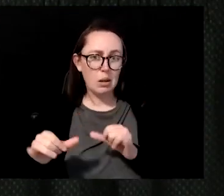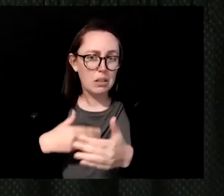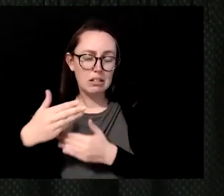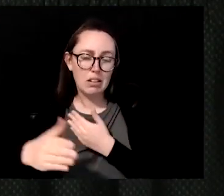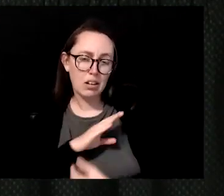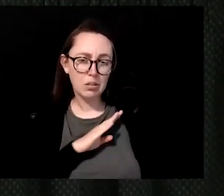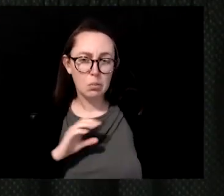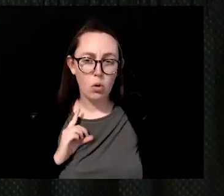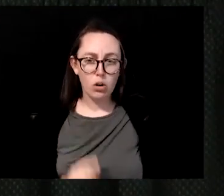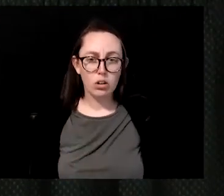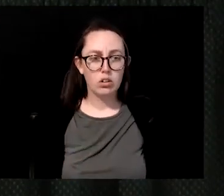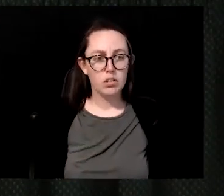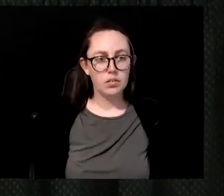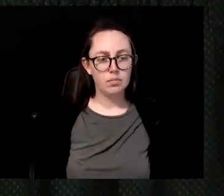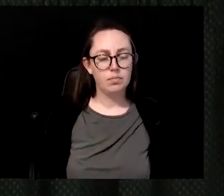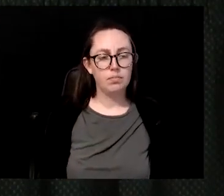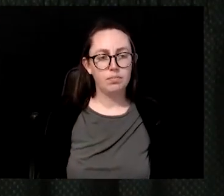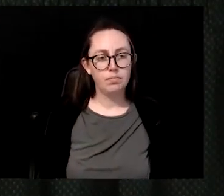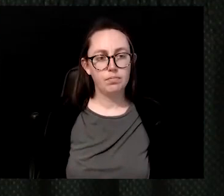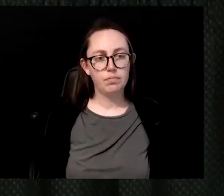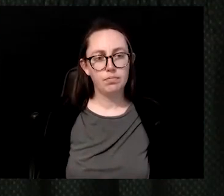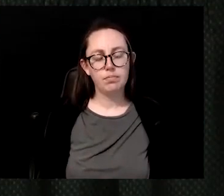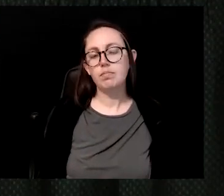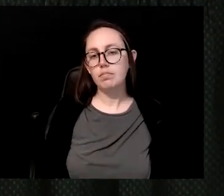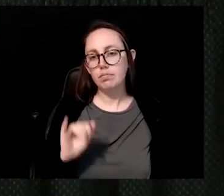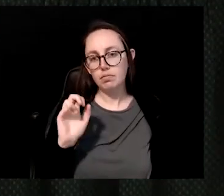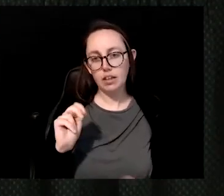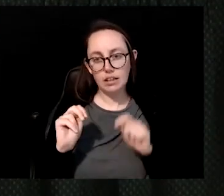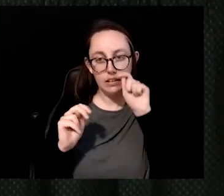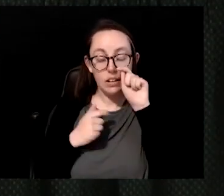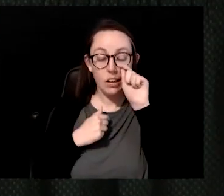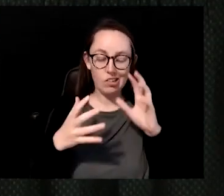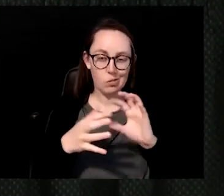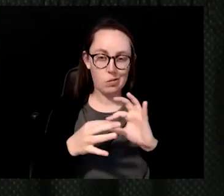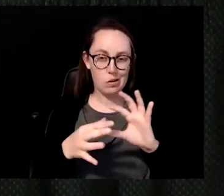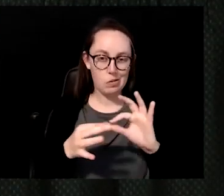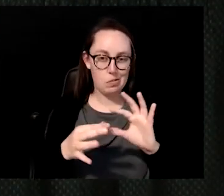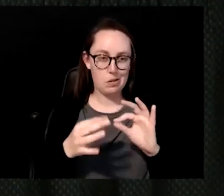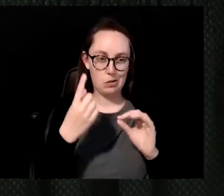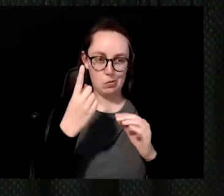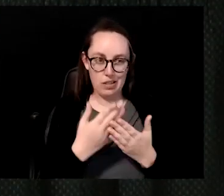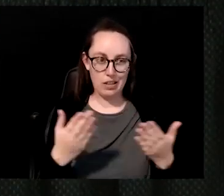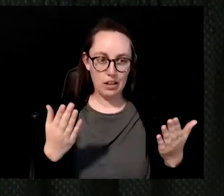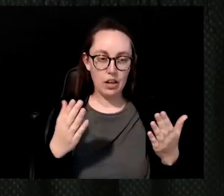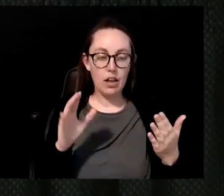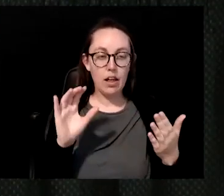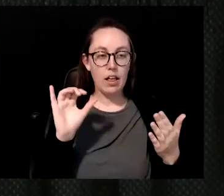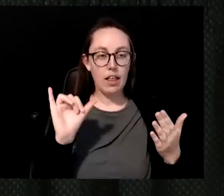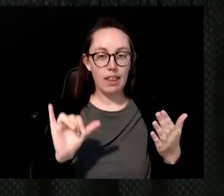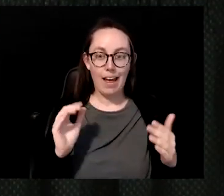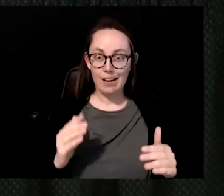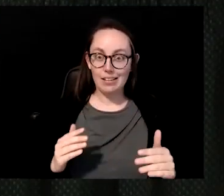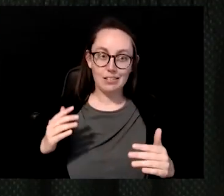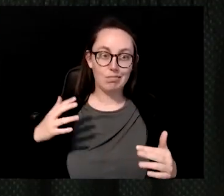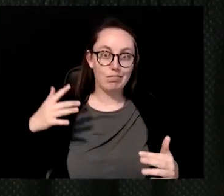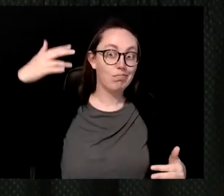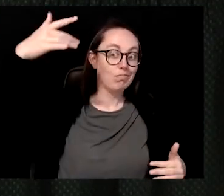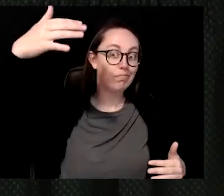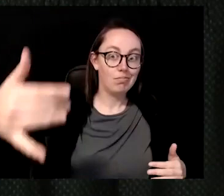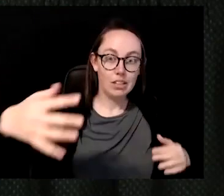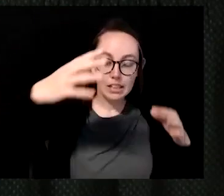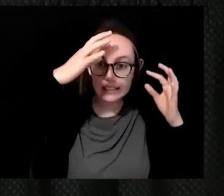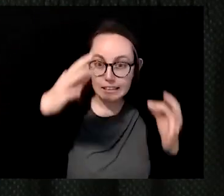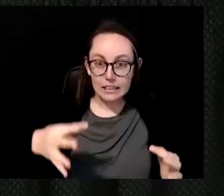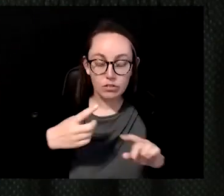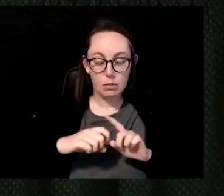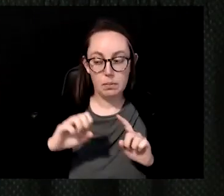um and I did I think I want to just address one thing Kate um the ultimate decision of EMS is going to be decided by the new board right all we're